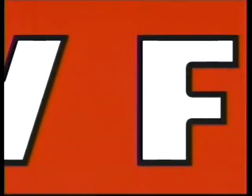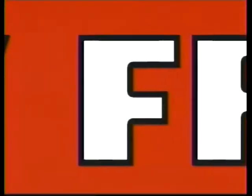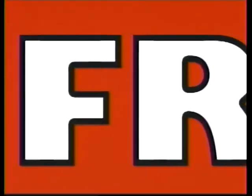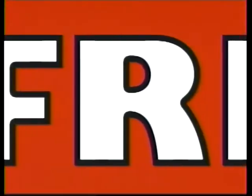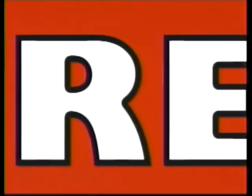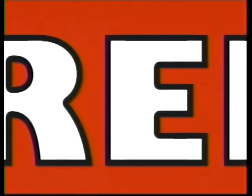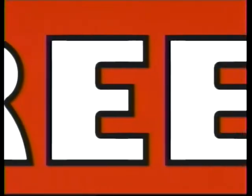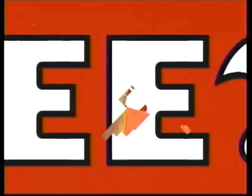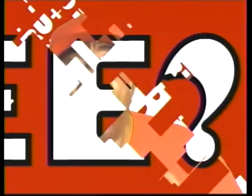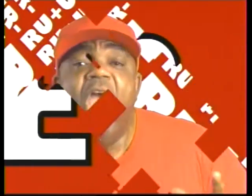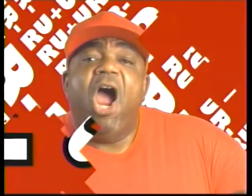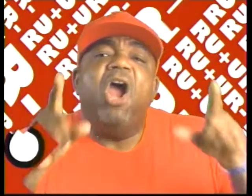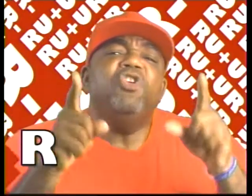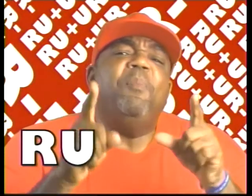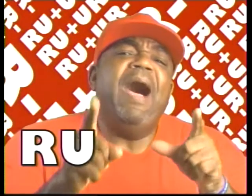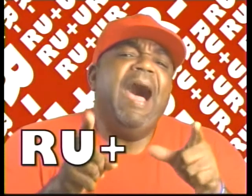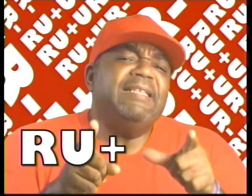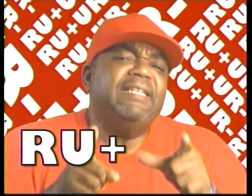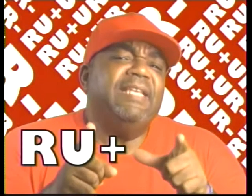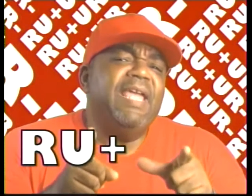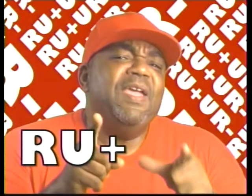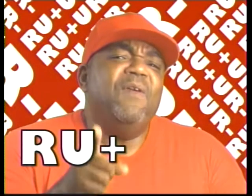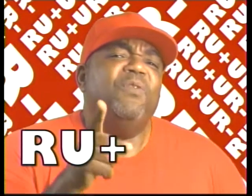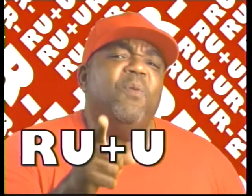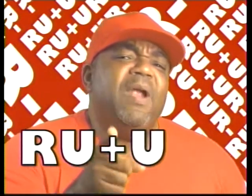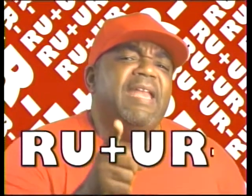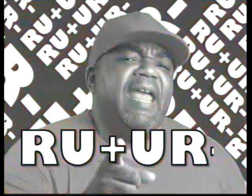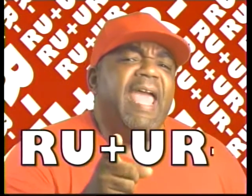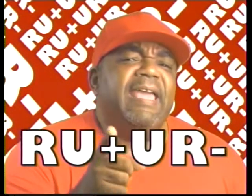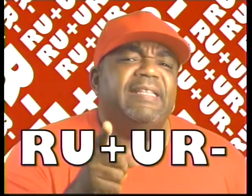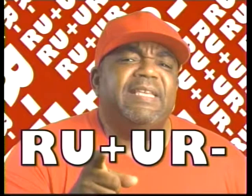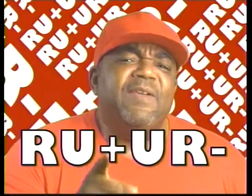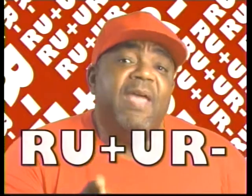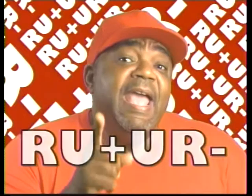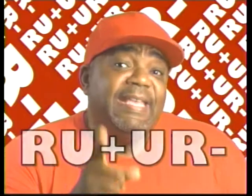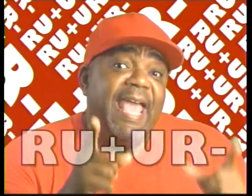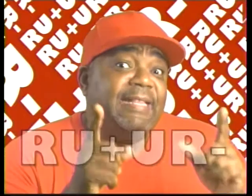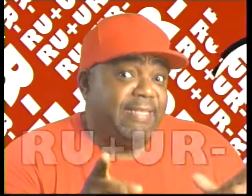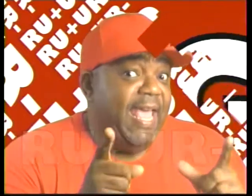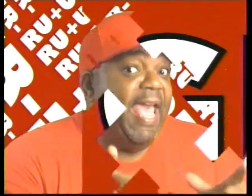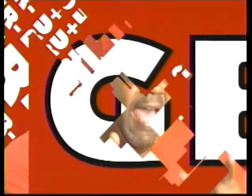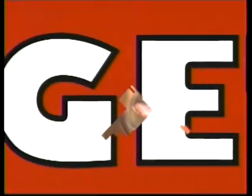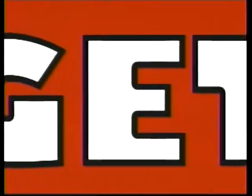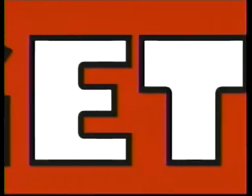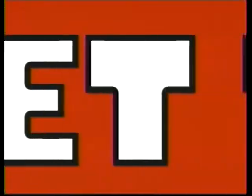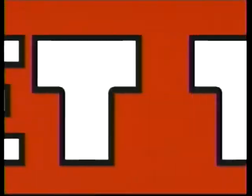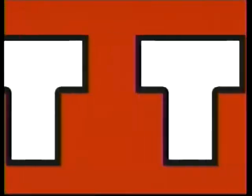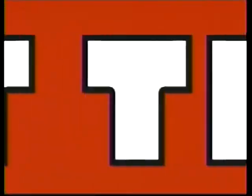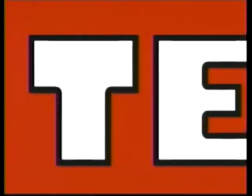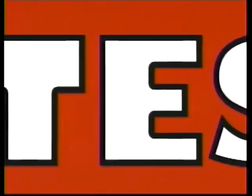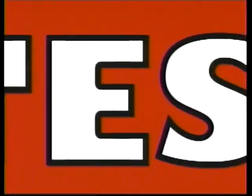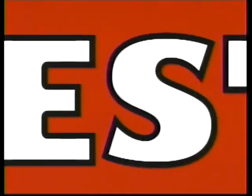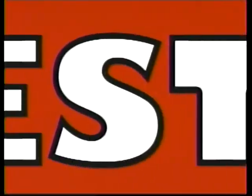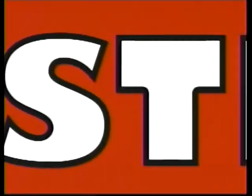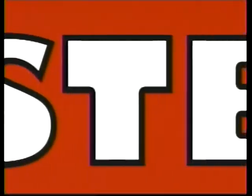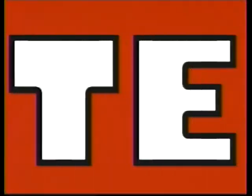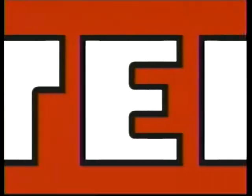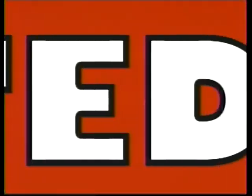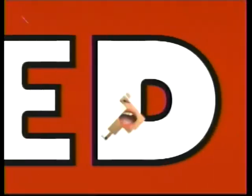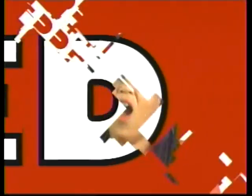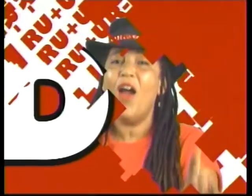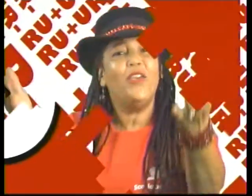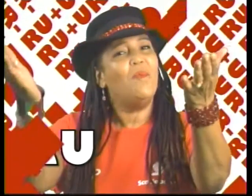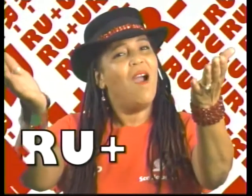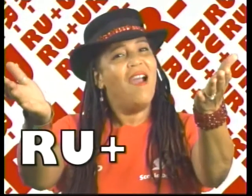-free Are you positive? You are negative Get tested and see